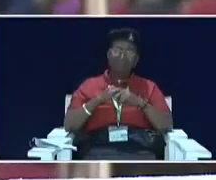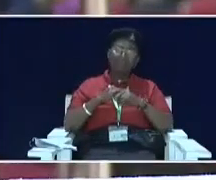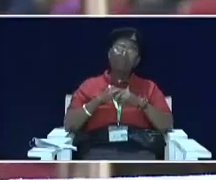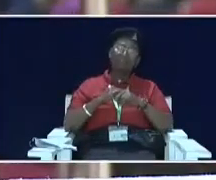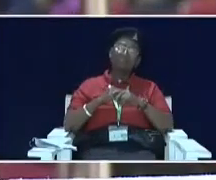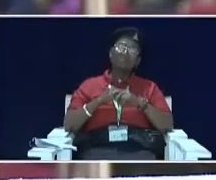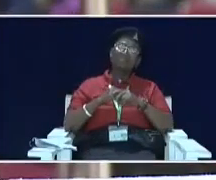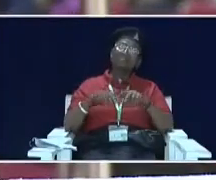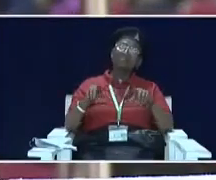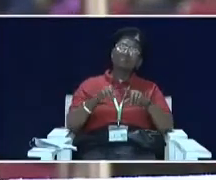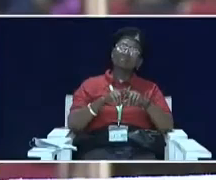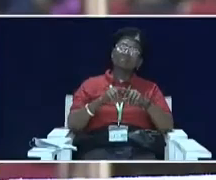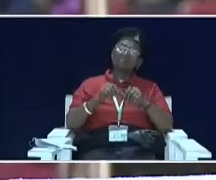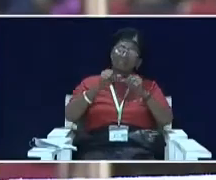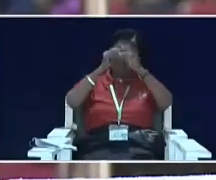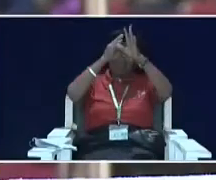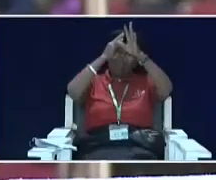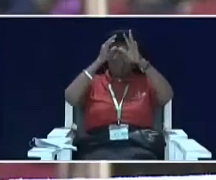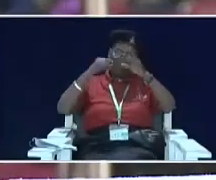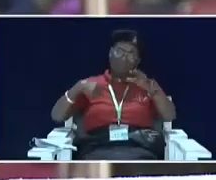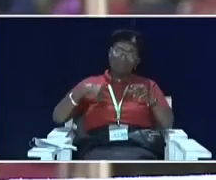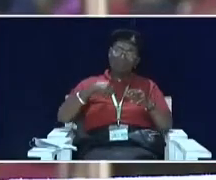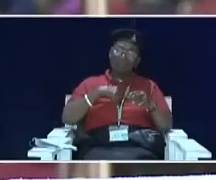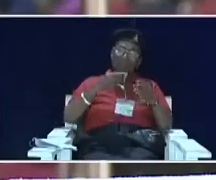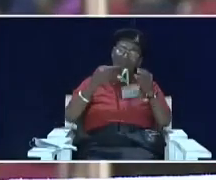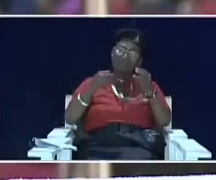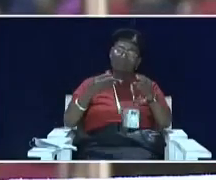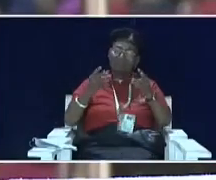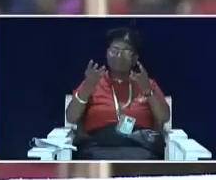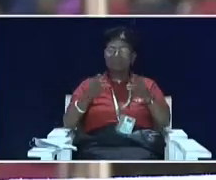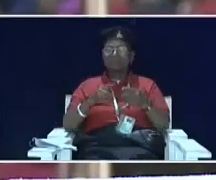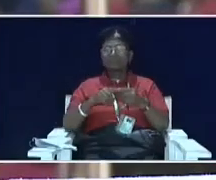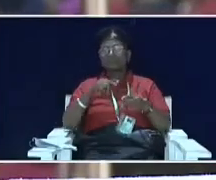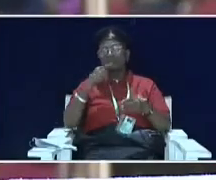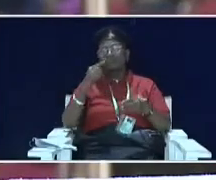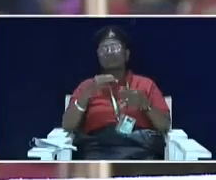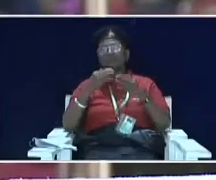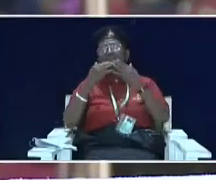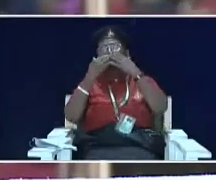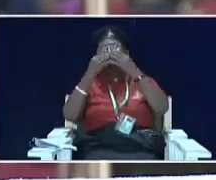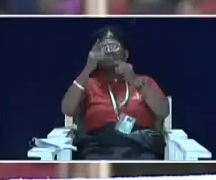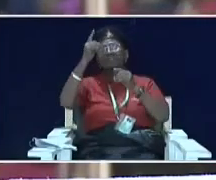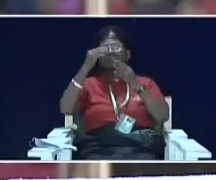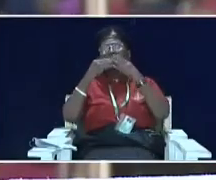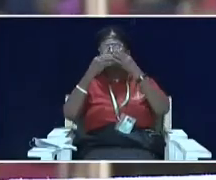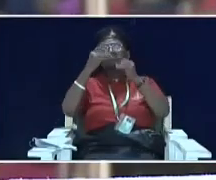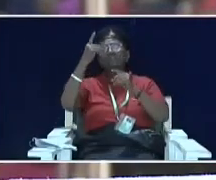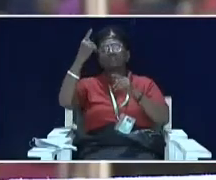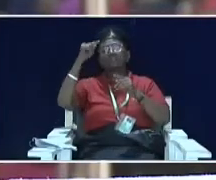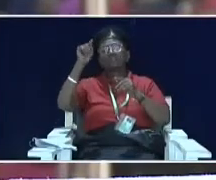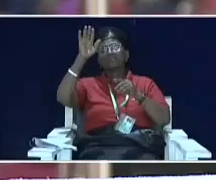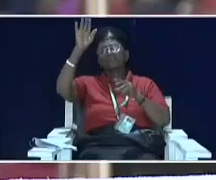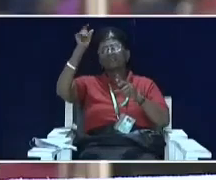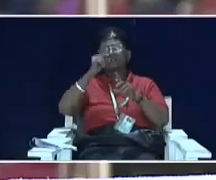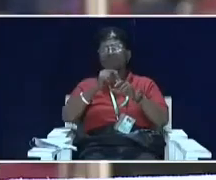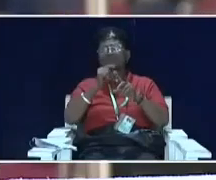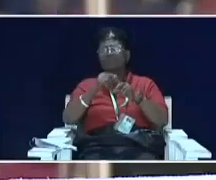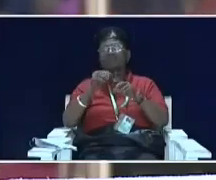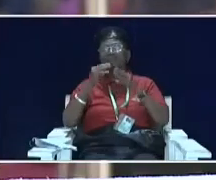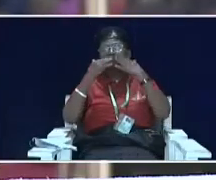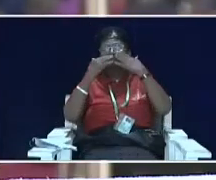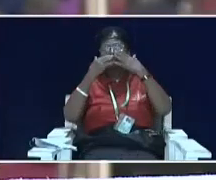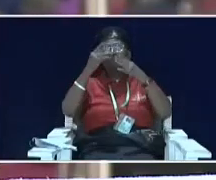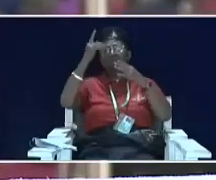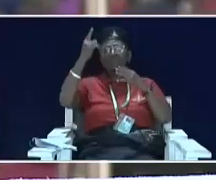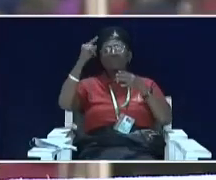And so, Father, we want to say thank you. Thank you for your word. And thank you for all the